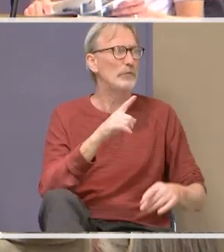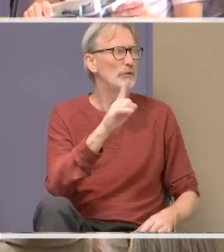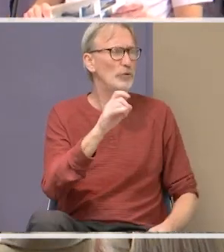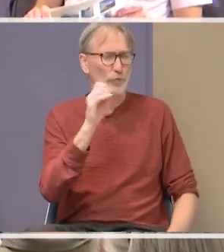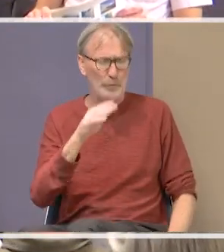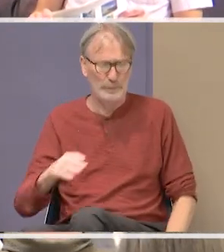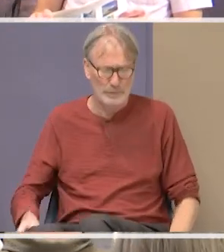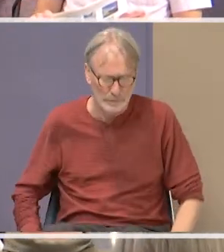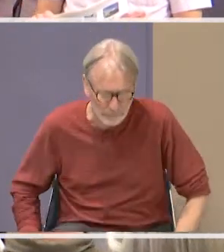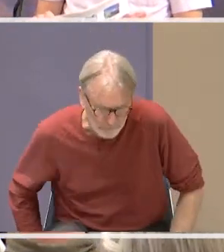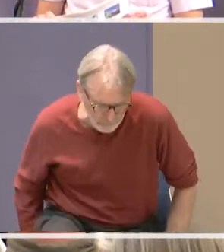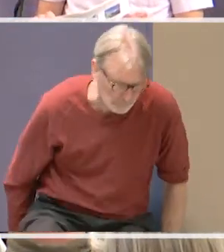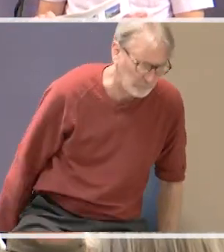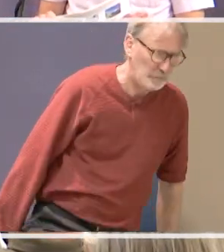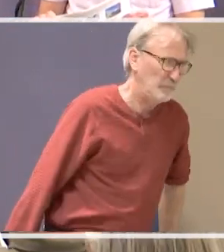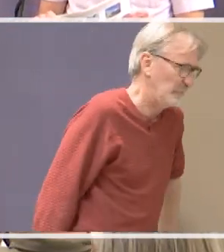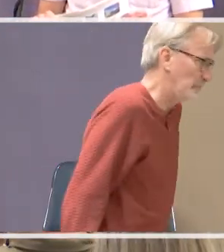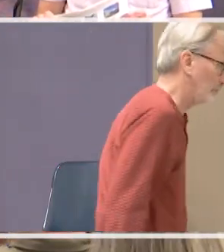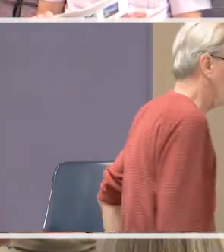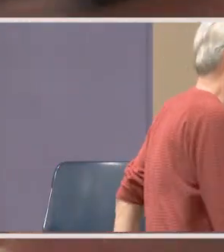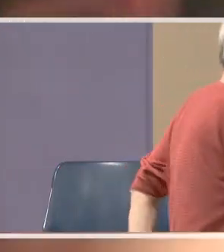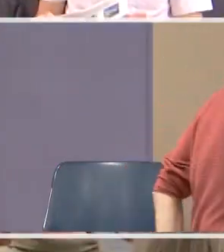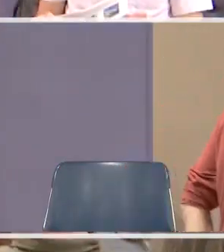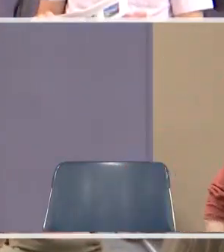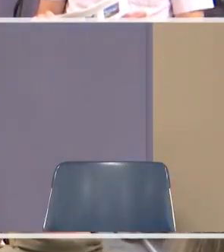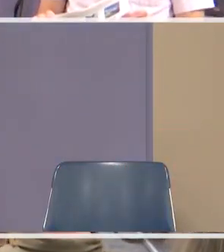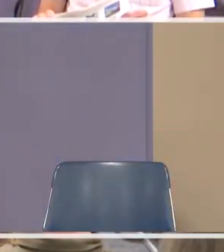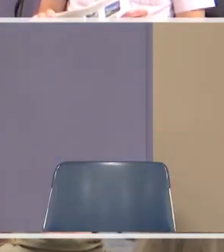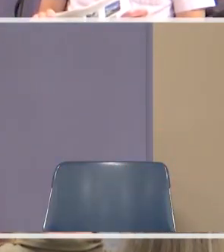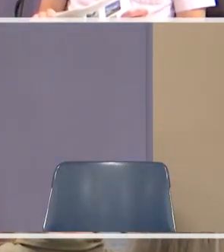I kind of have 20 seconds for John.